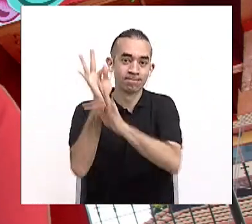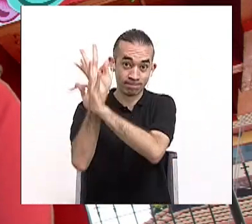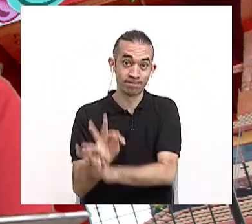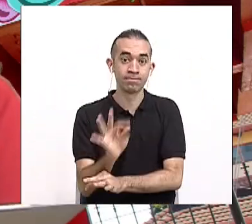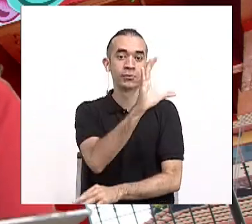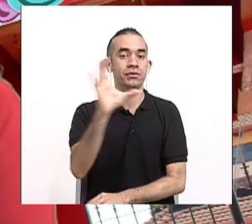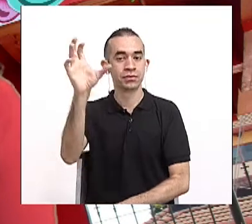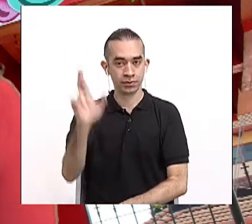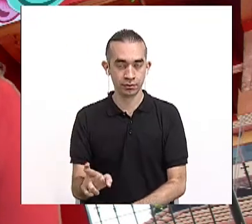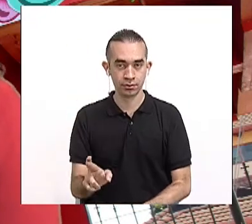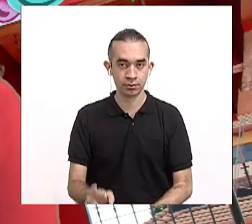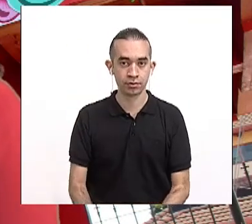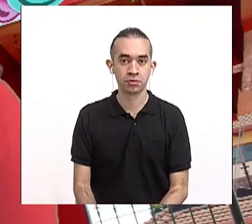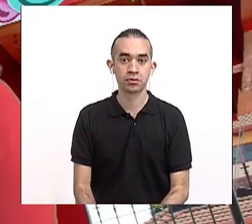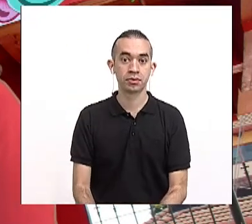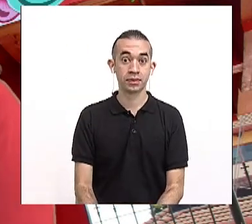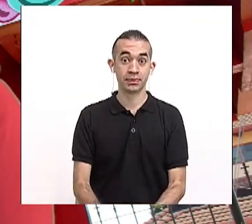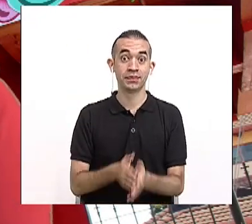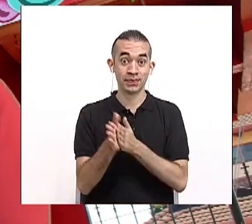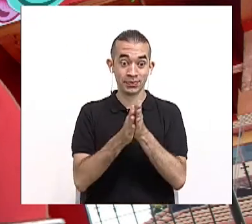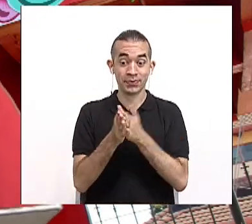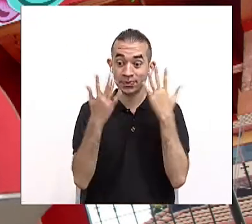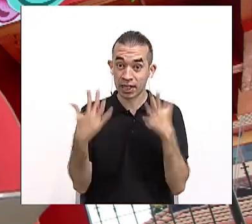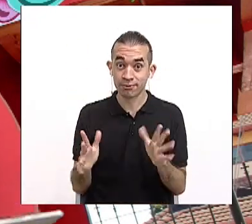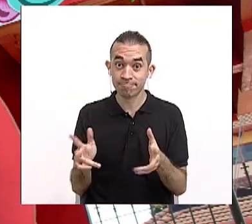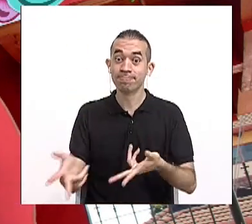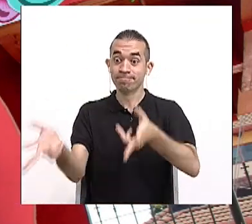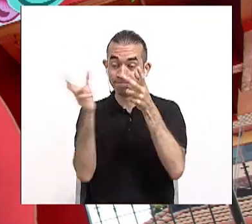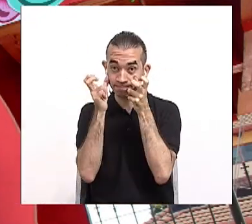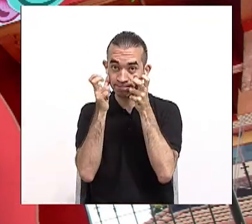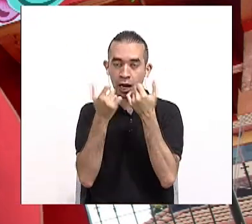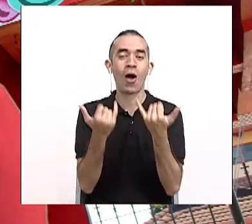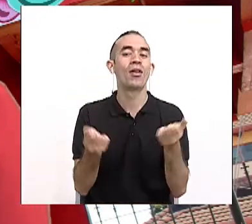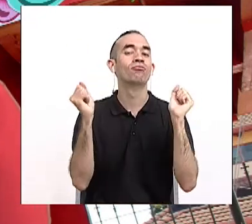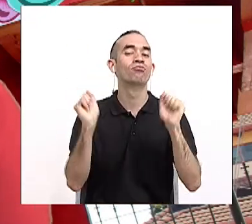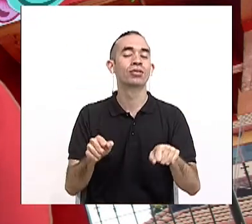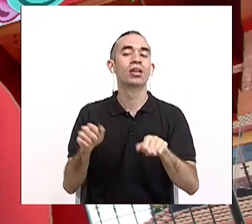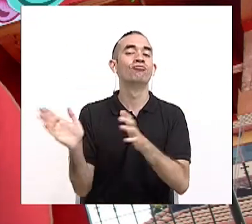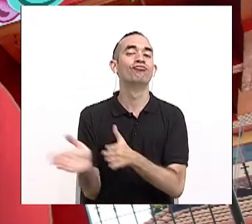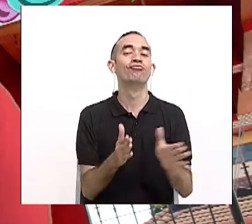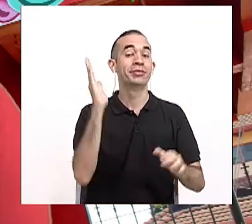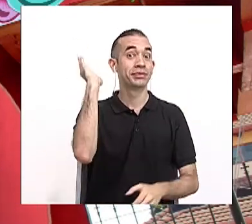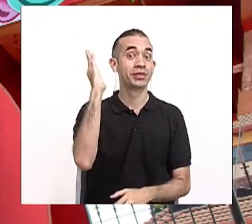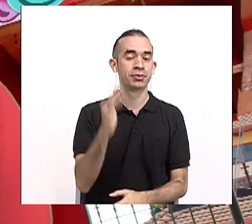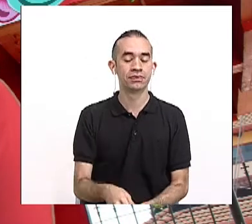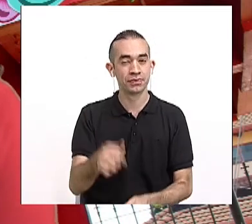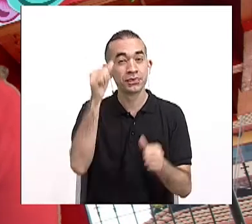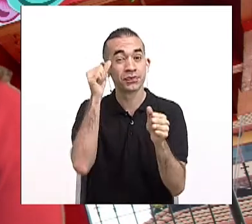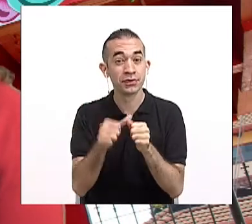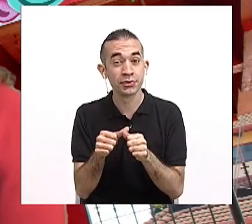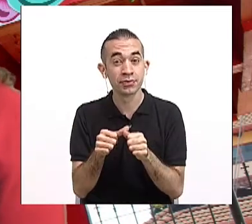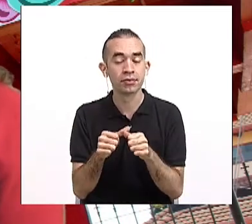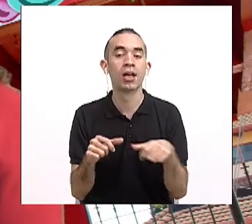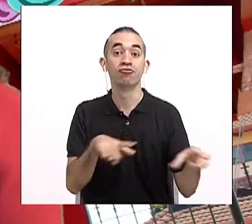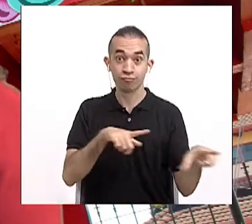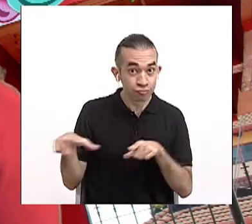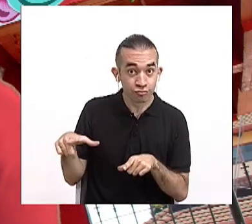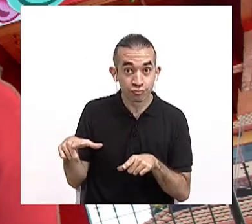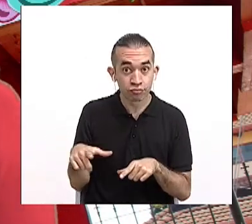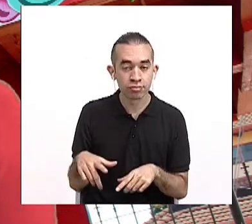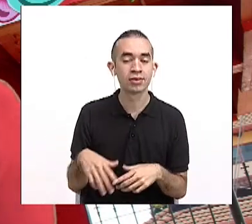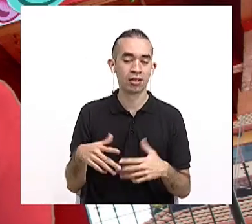you before. So you are great students. Now that you have listened to learn more about oxherding